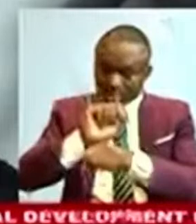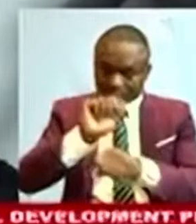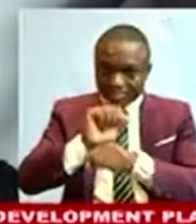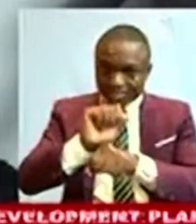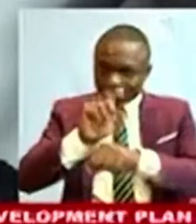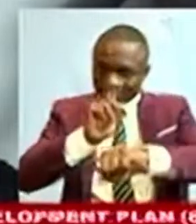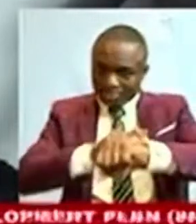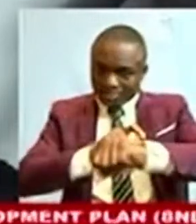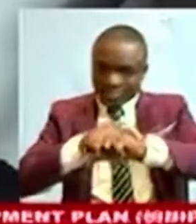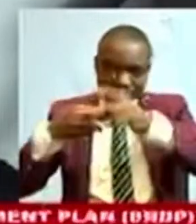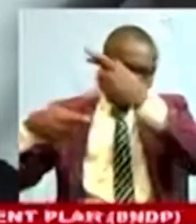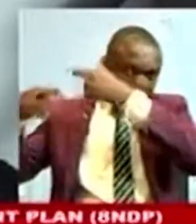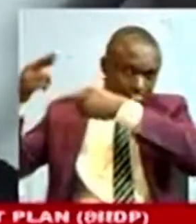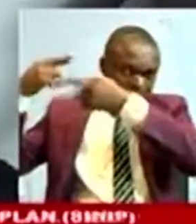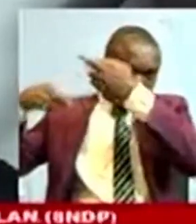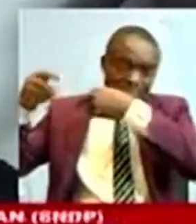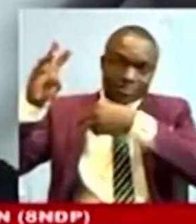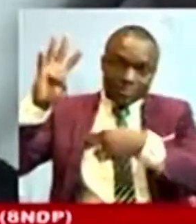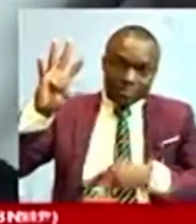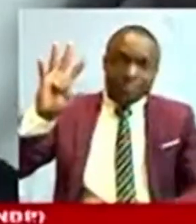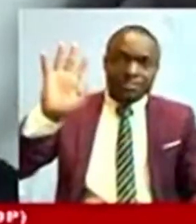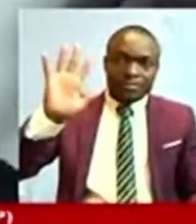of review was at 45%.